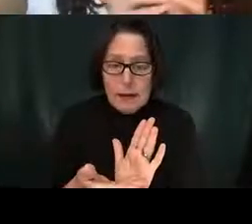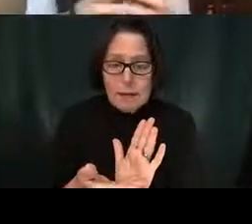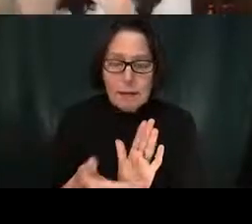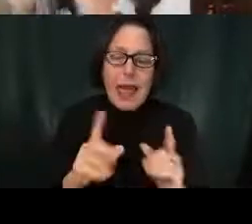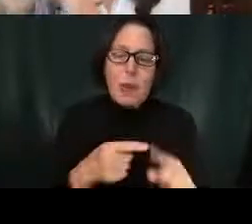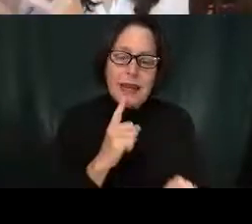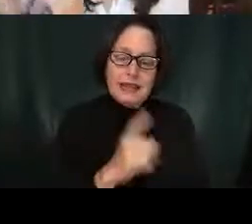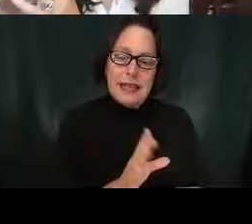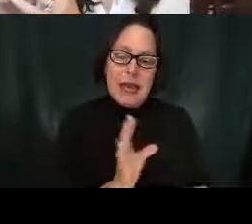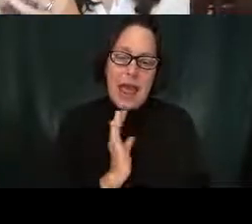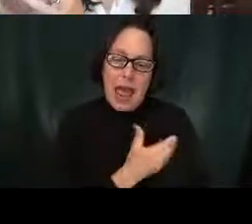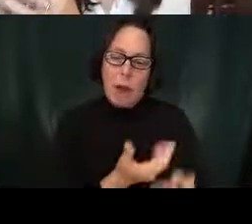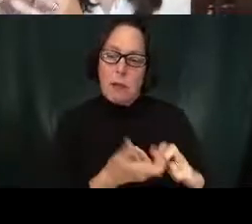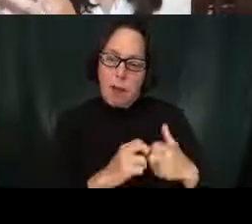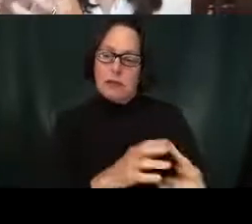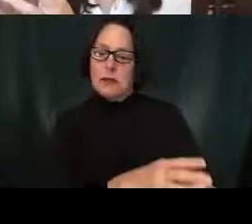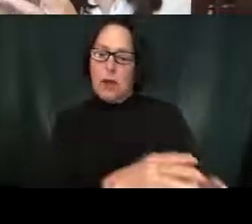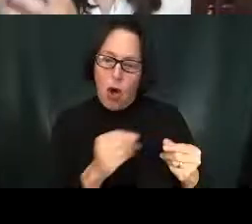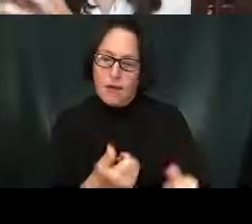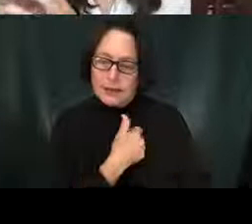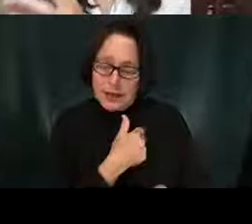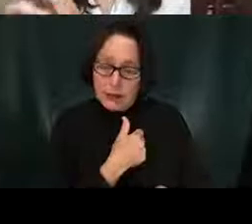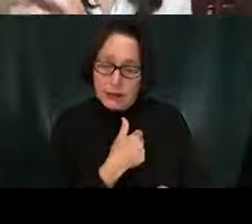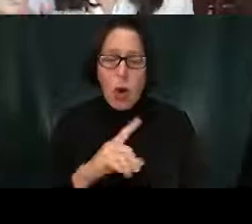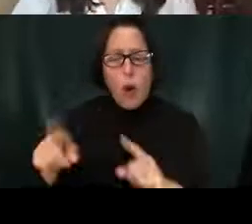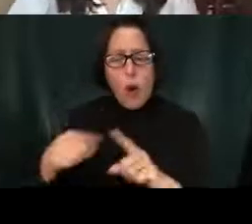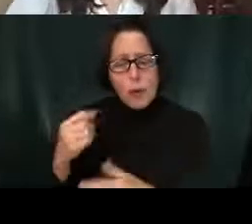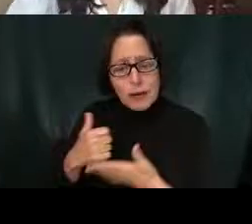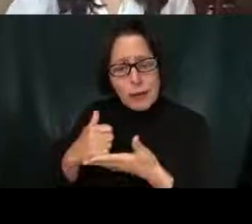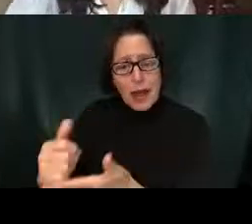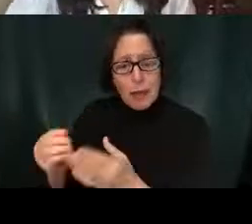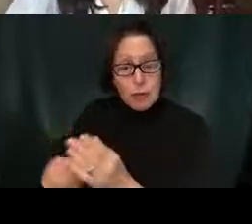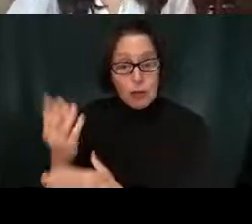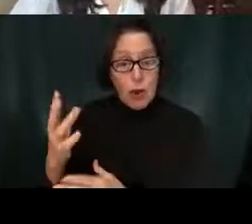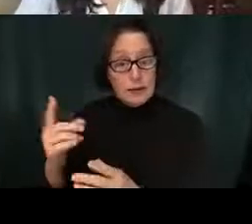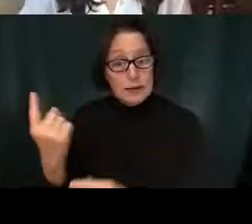solve? And when are we there to help grow and develop and help someone else learn?